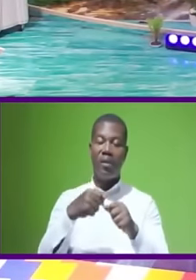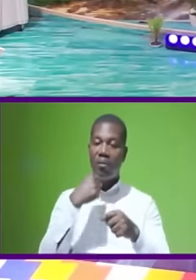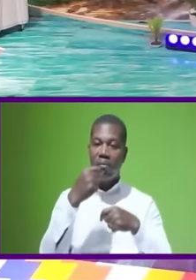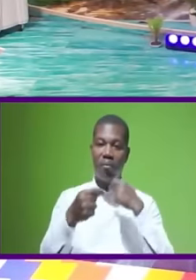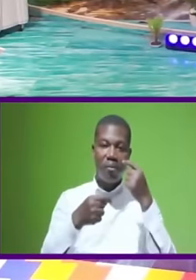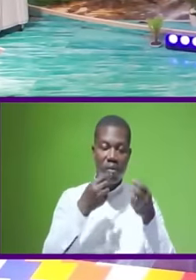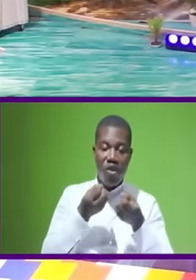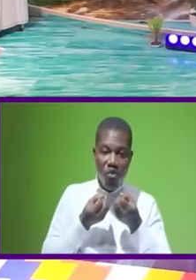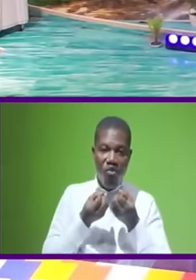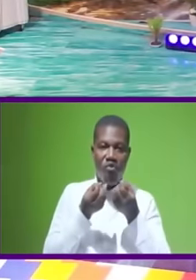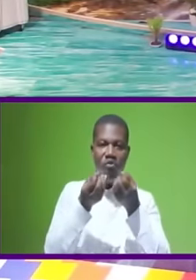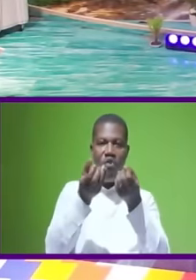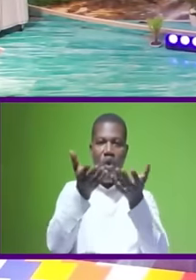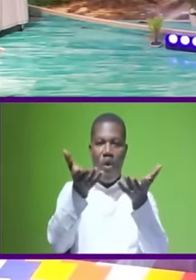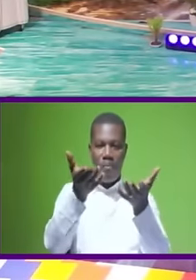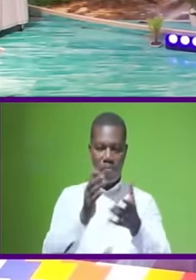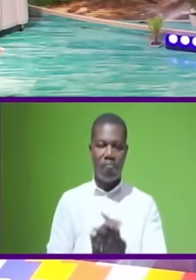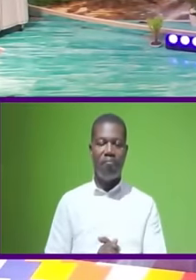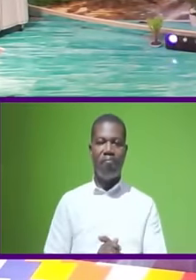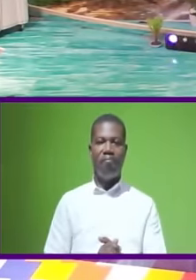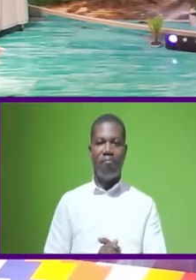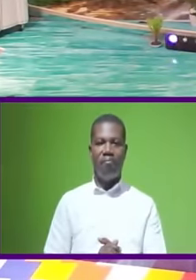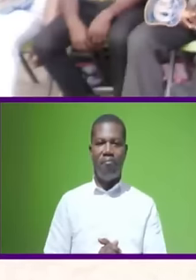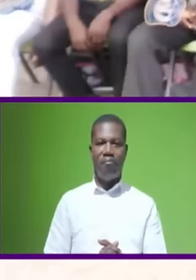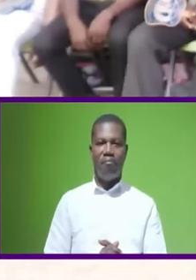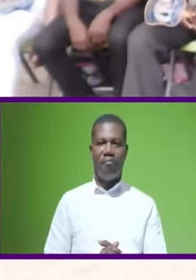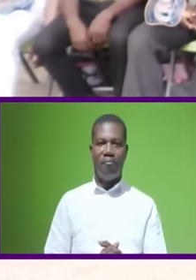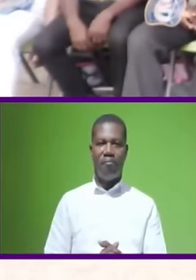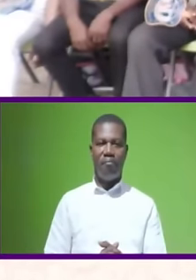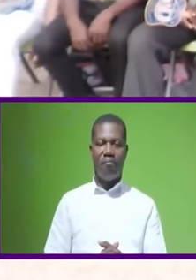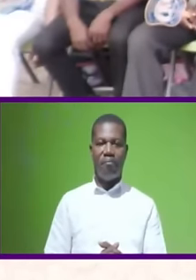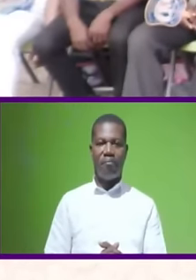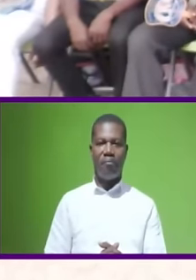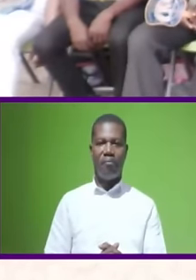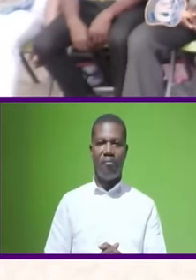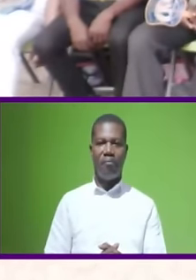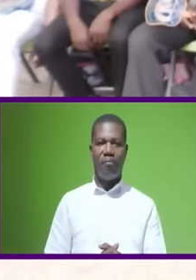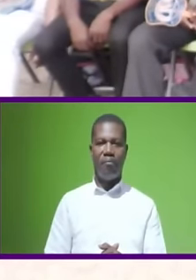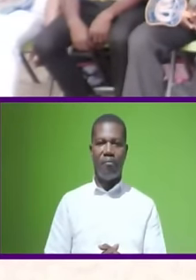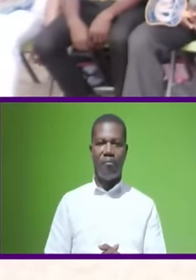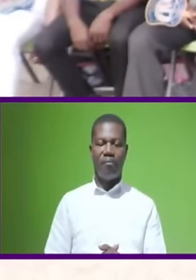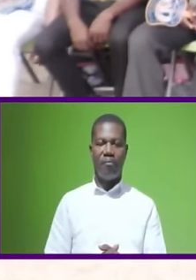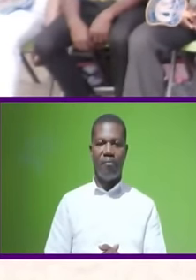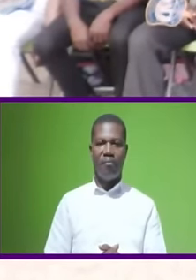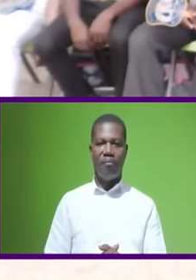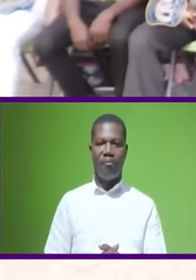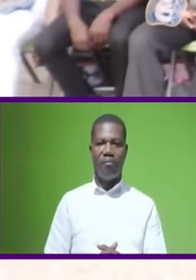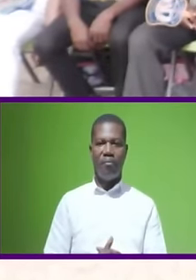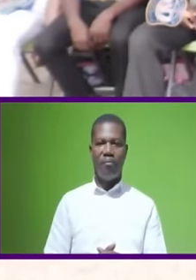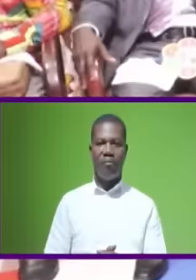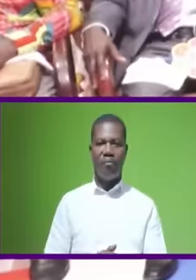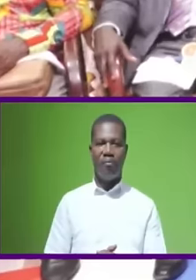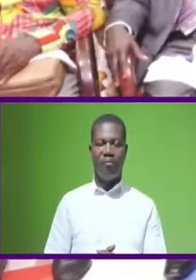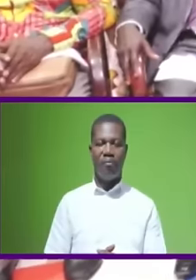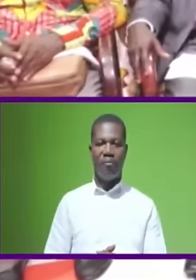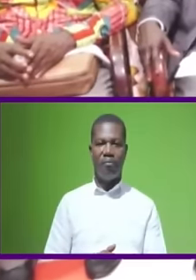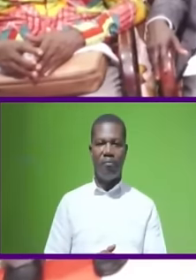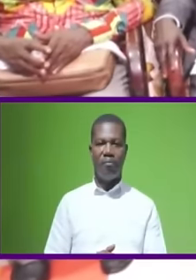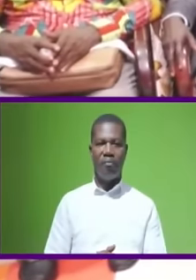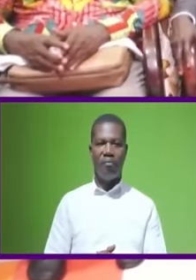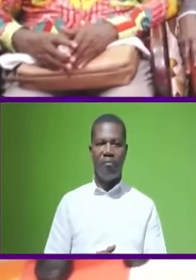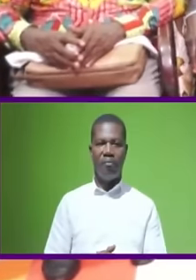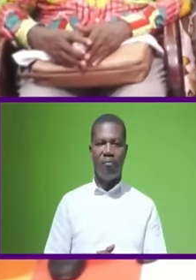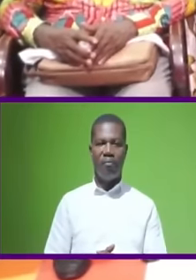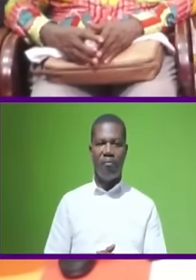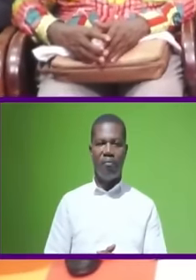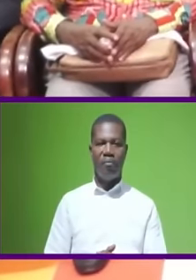well. And what will help you and I is that with this earnest preparation that I have made, it is